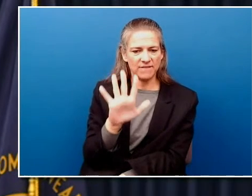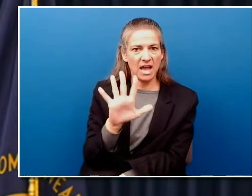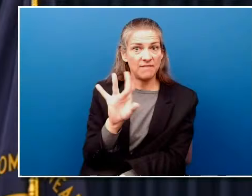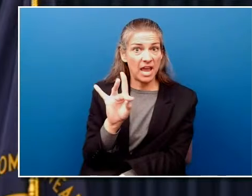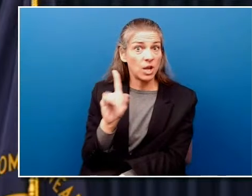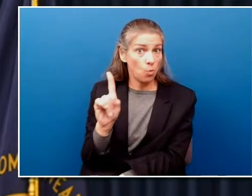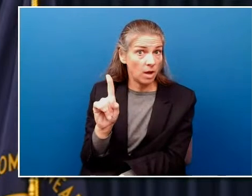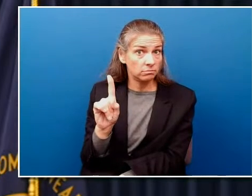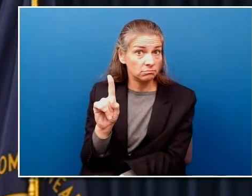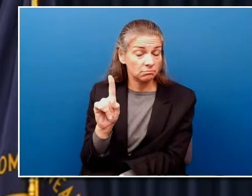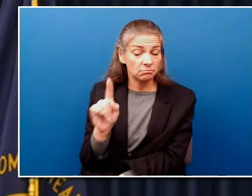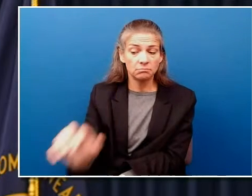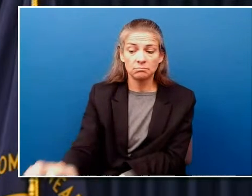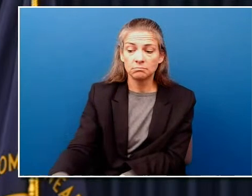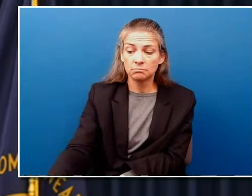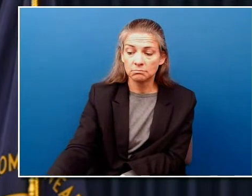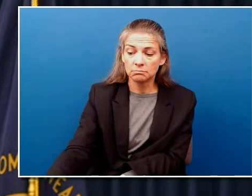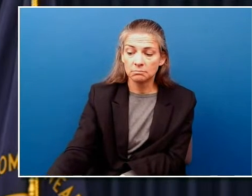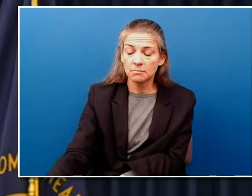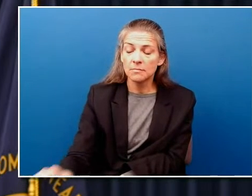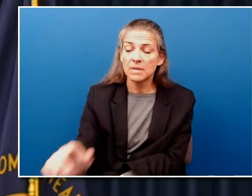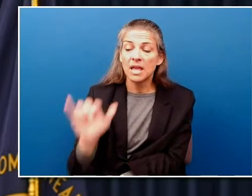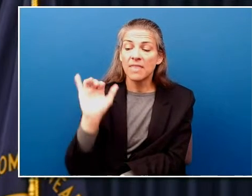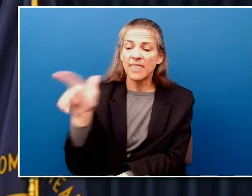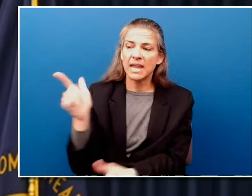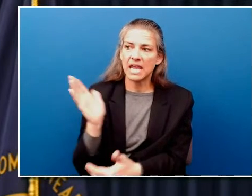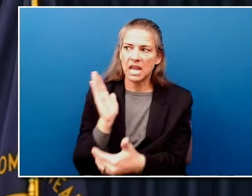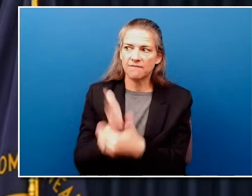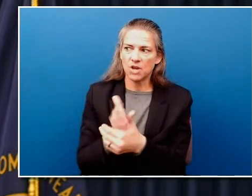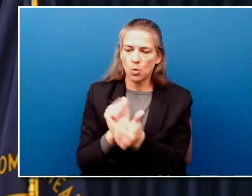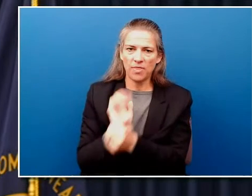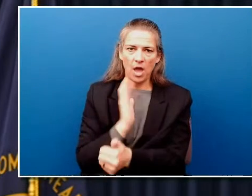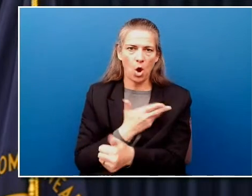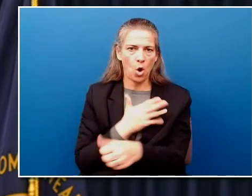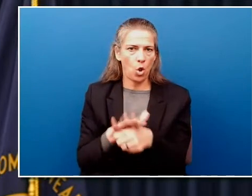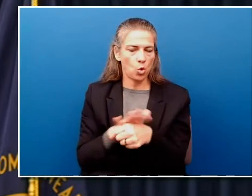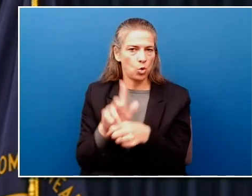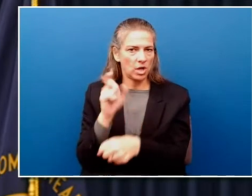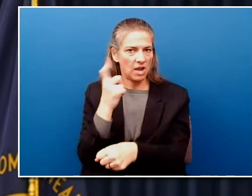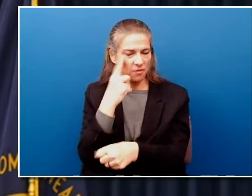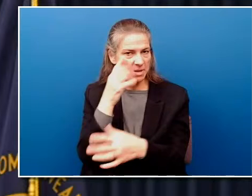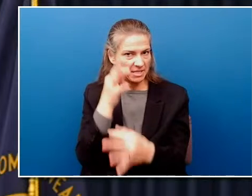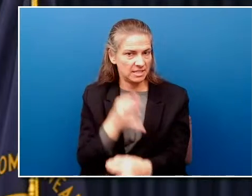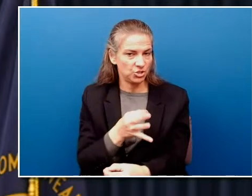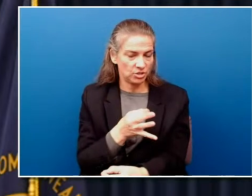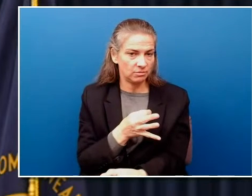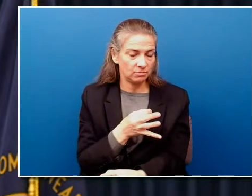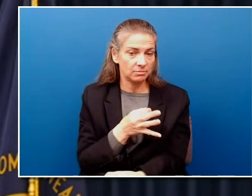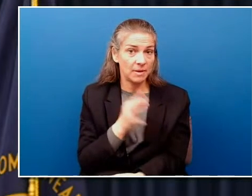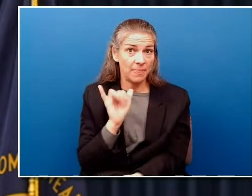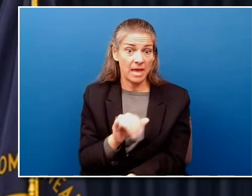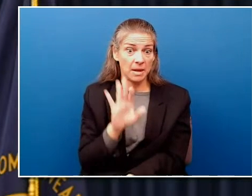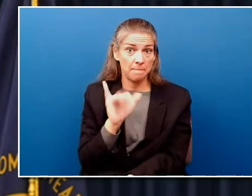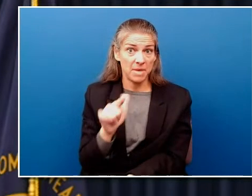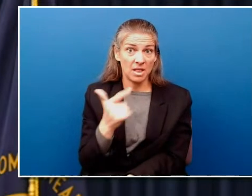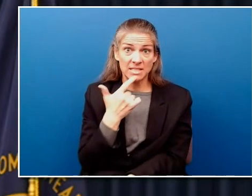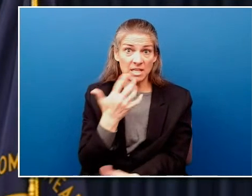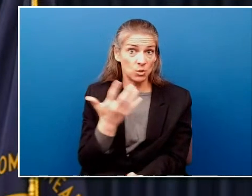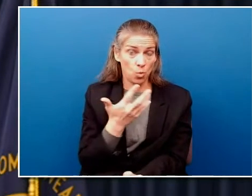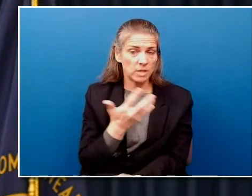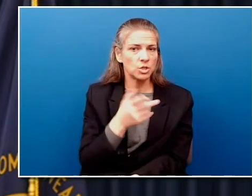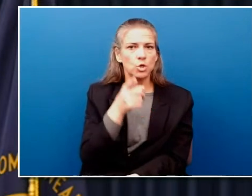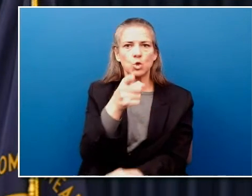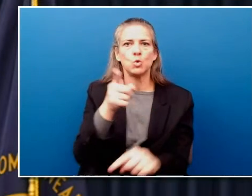it interferes with what are local government decisions on local matters. What that bill said is that you couldn't